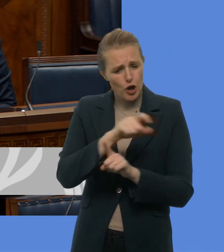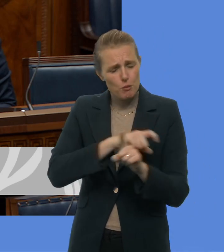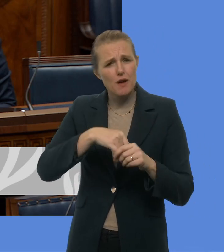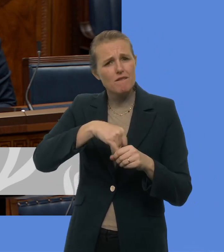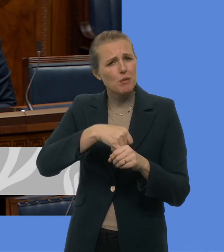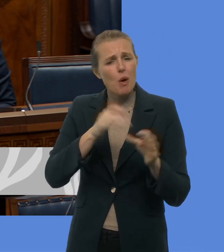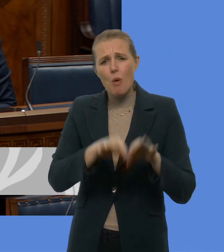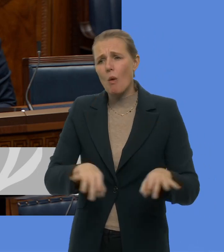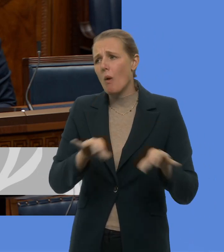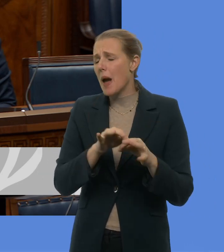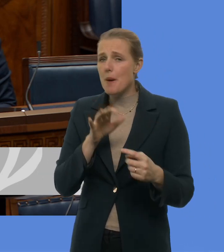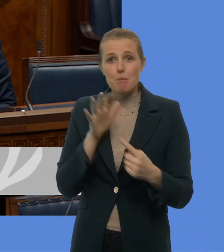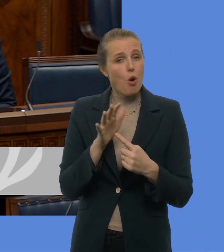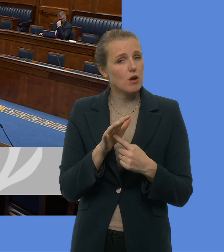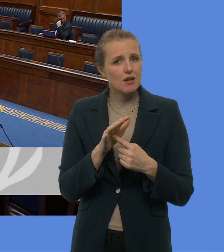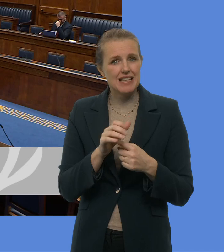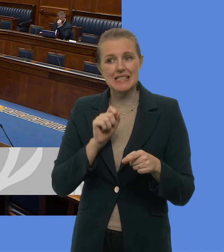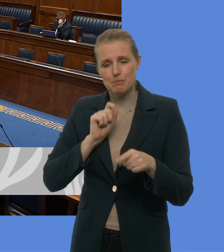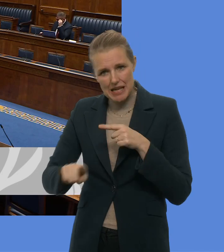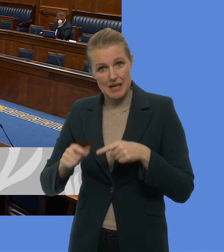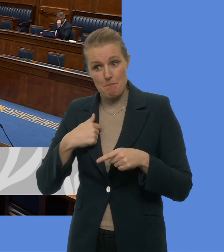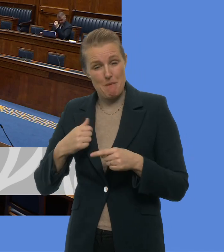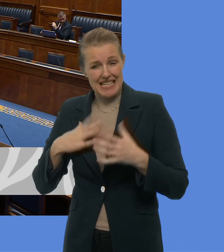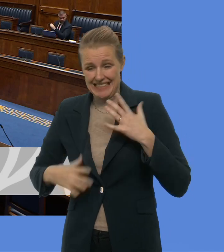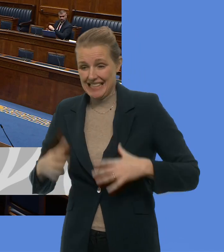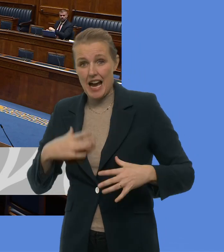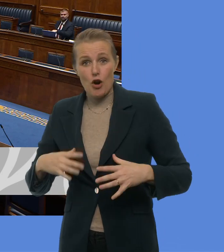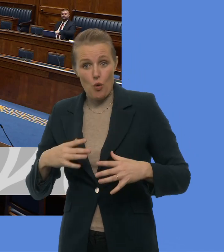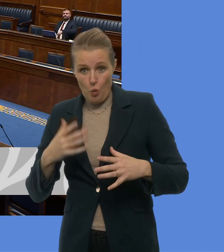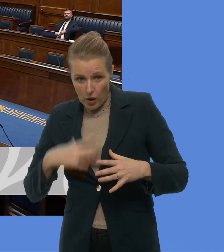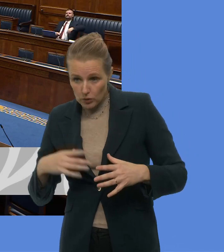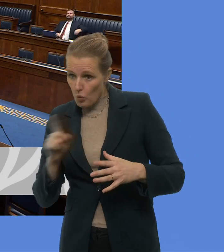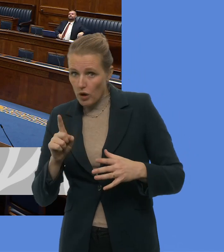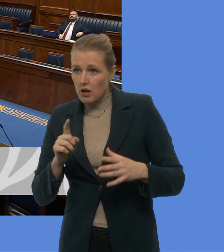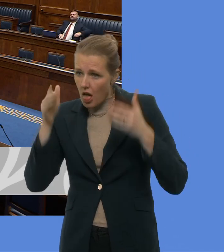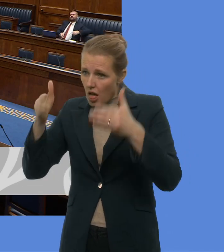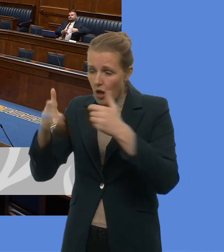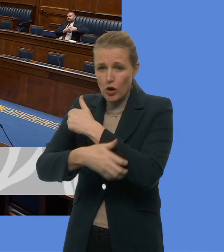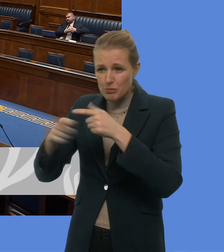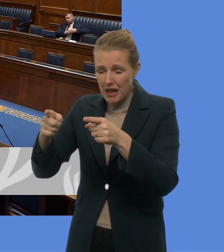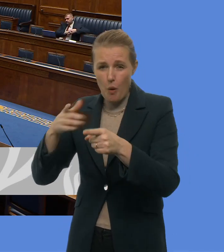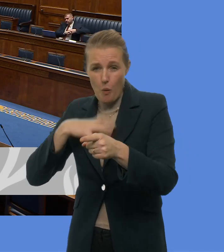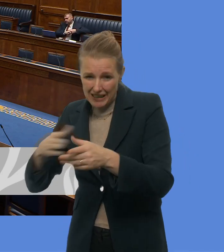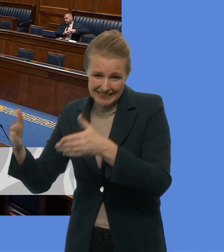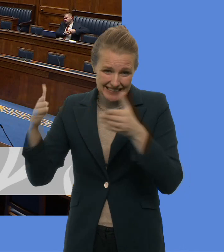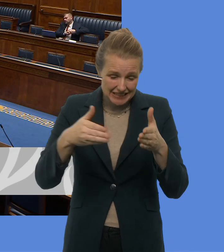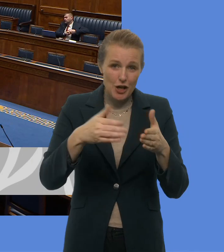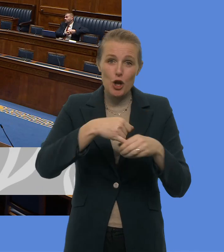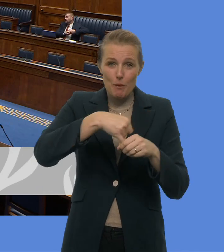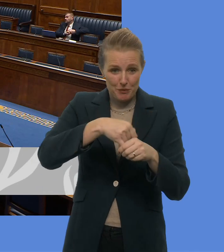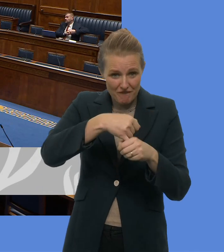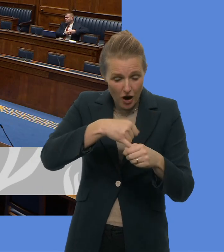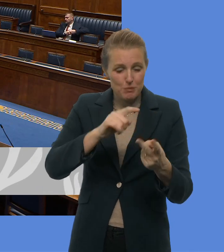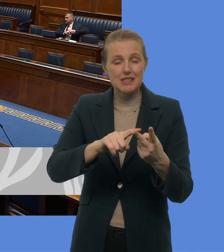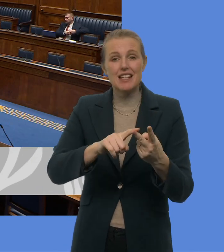part to play in my desire to shift left, because along with GP surgeries, they provide so many vital services, and increasingly more, such